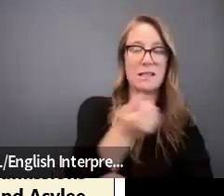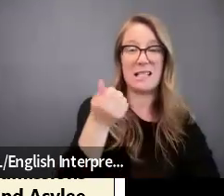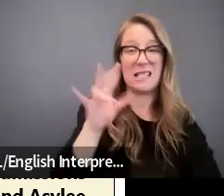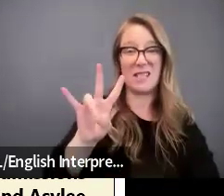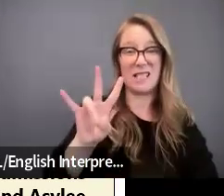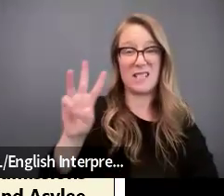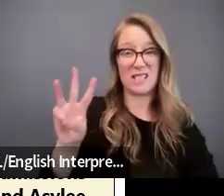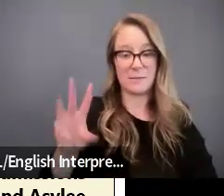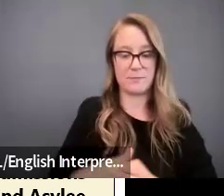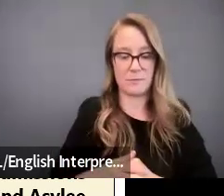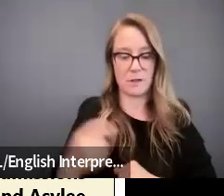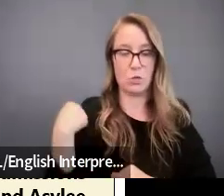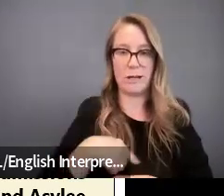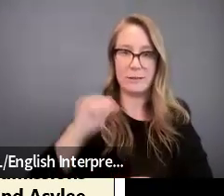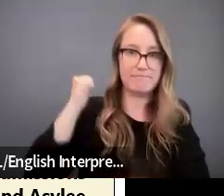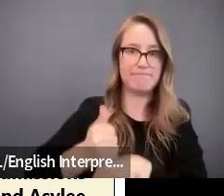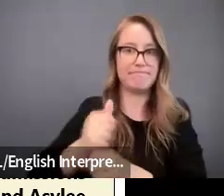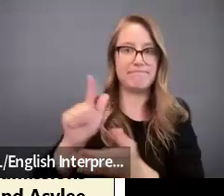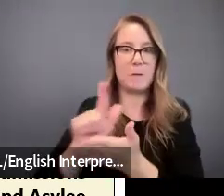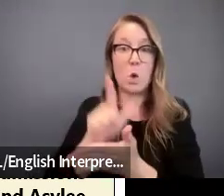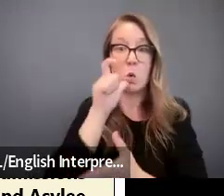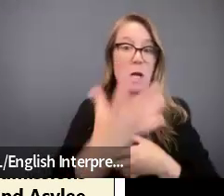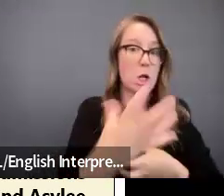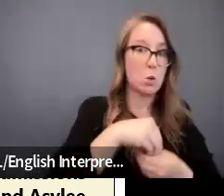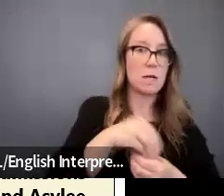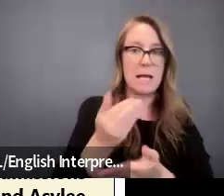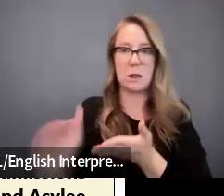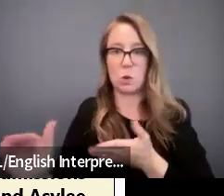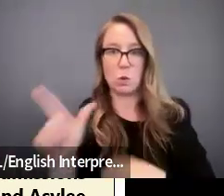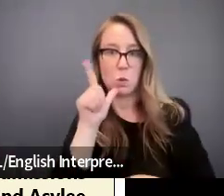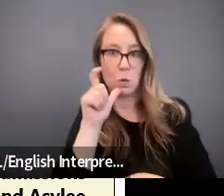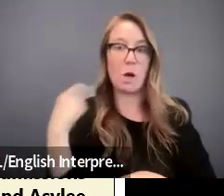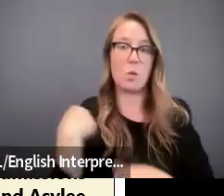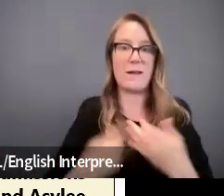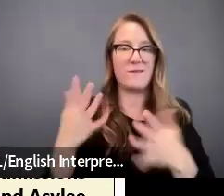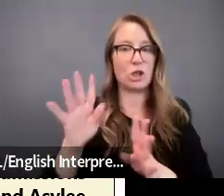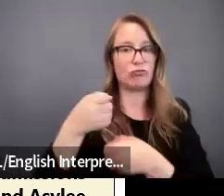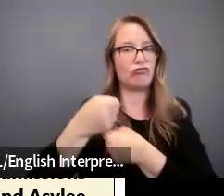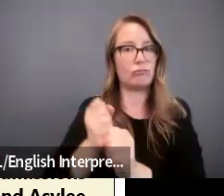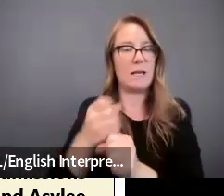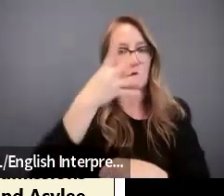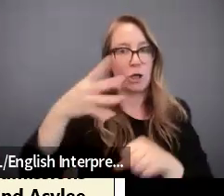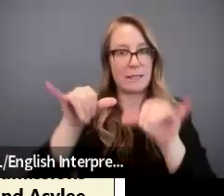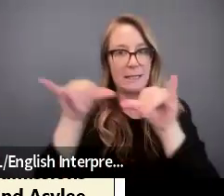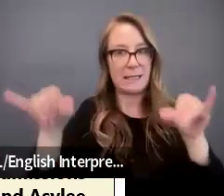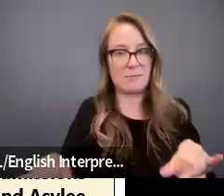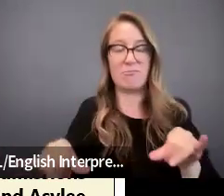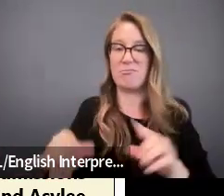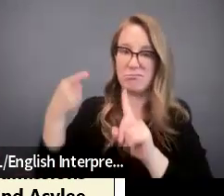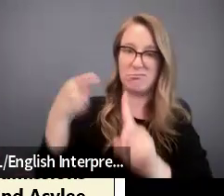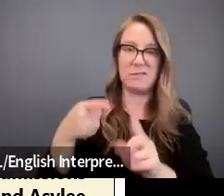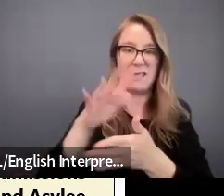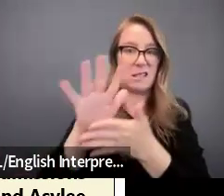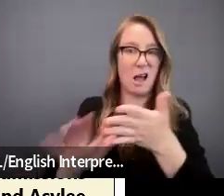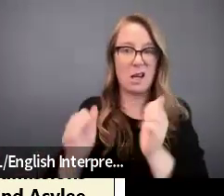1776. We have codified who is included and who is excluded. We created an immigration system that was clearly designed with